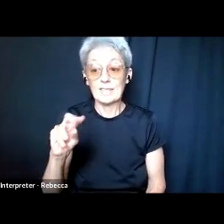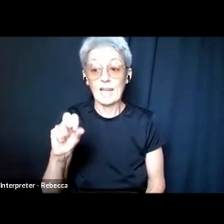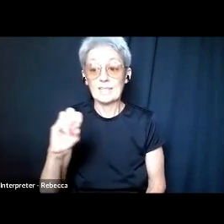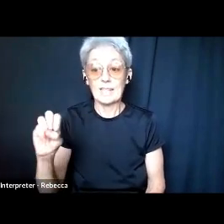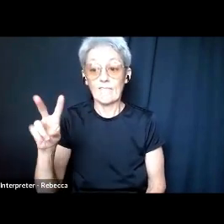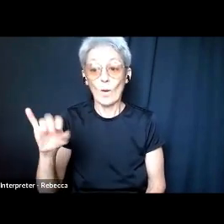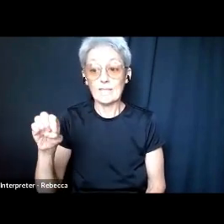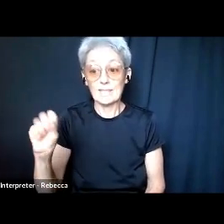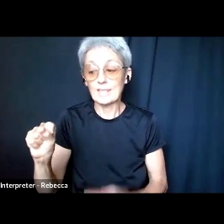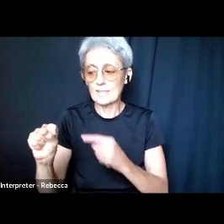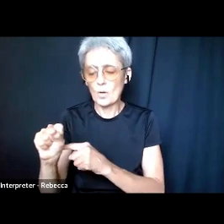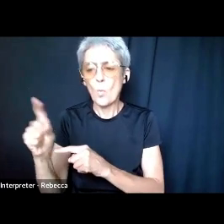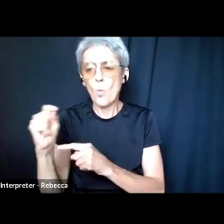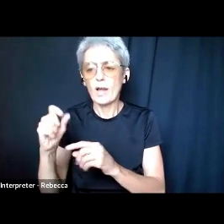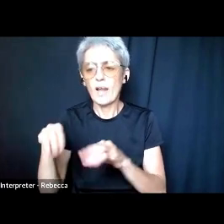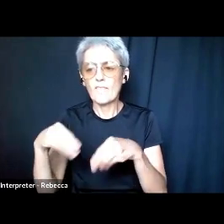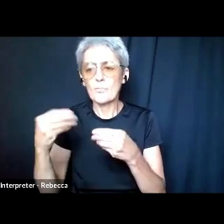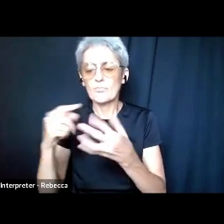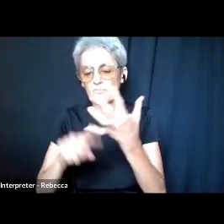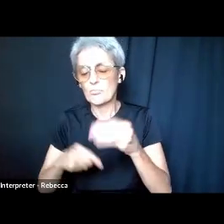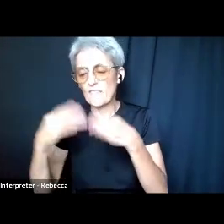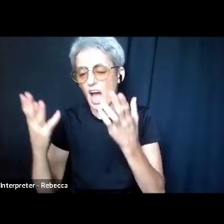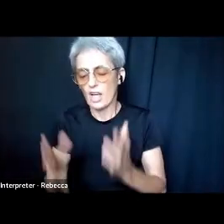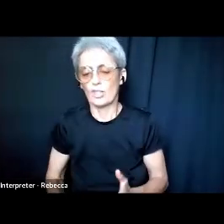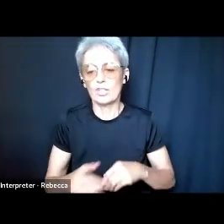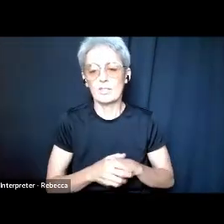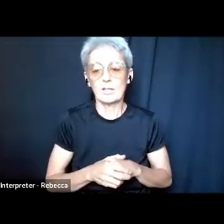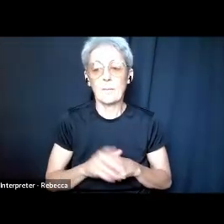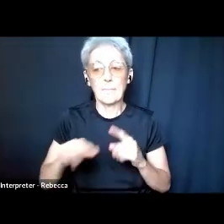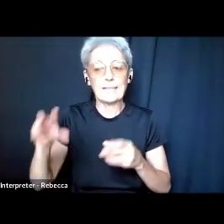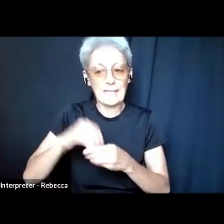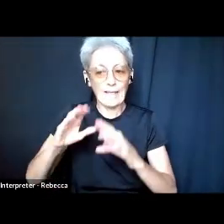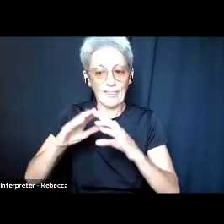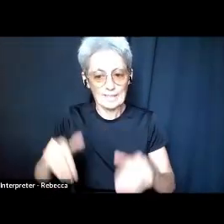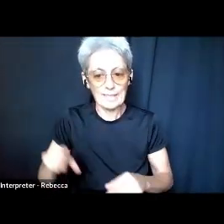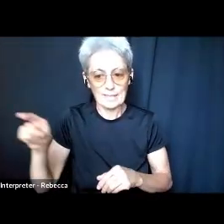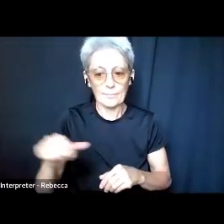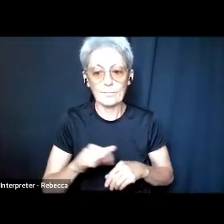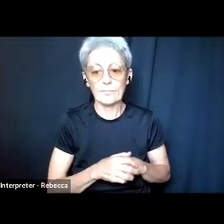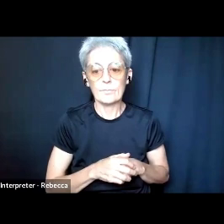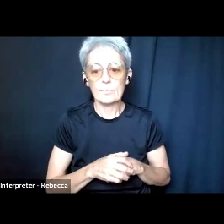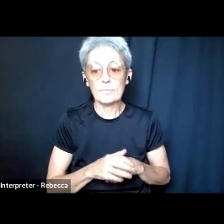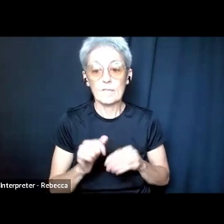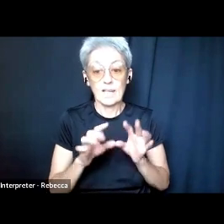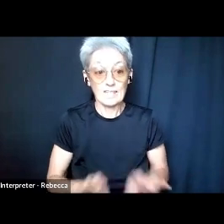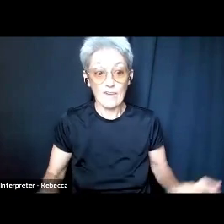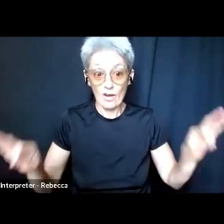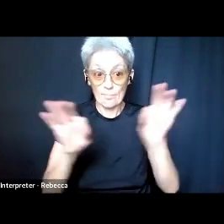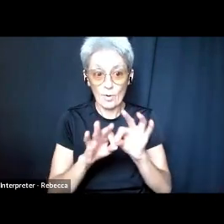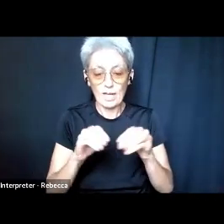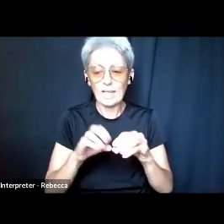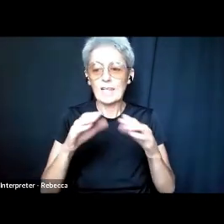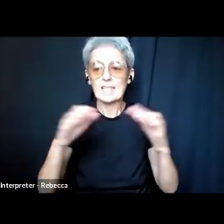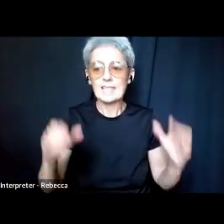there are many in the system. And it is very important in system of care